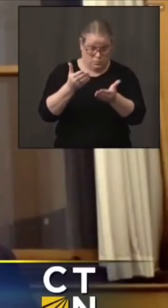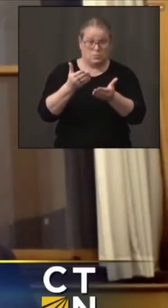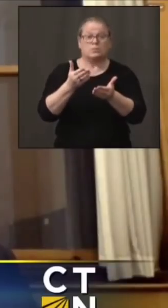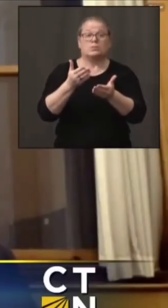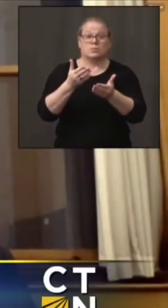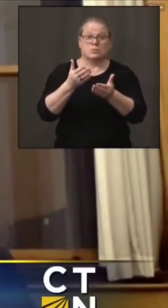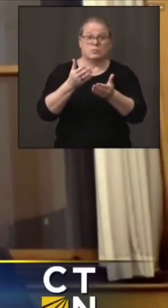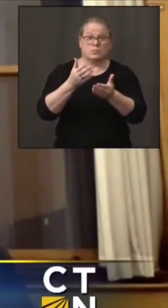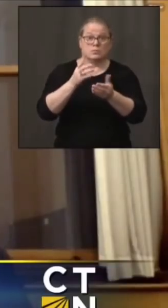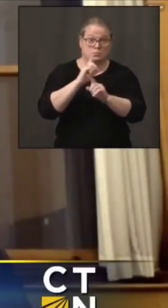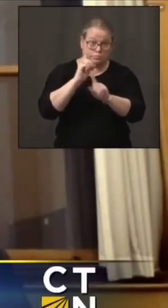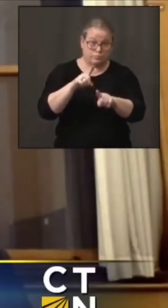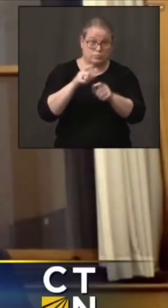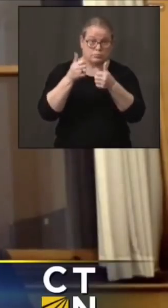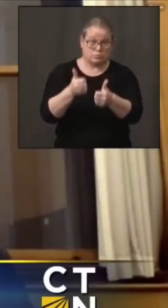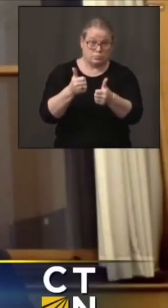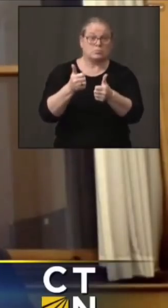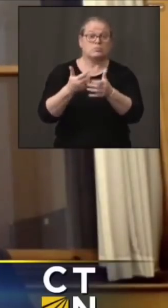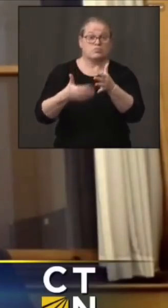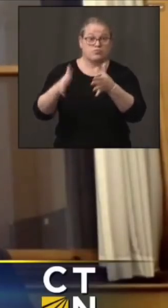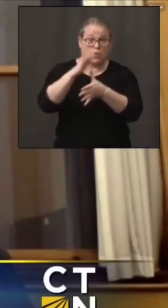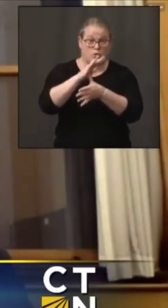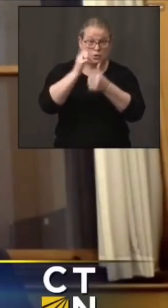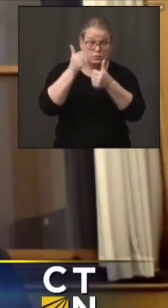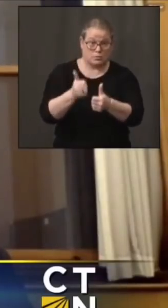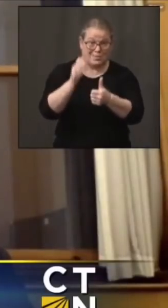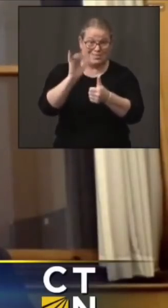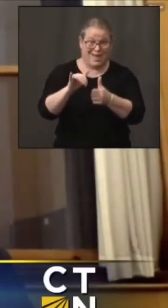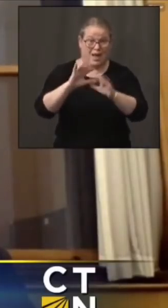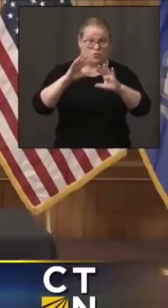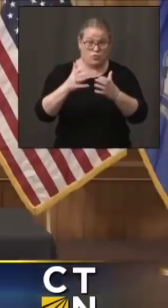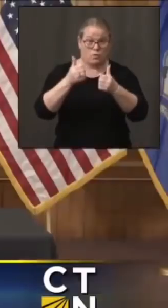only people who are prioritized in that phase are getting access.